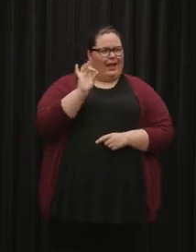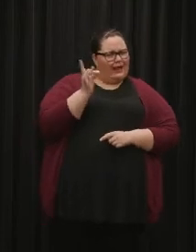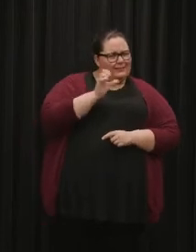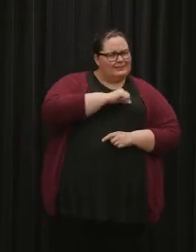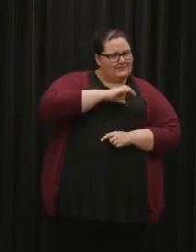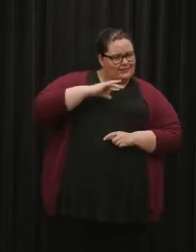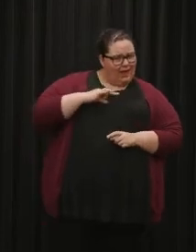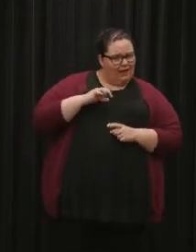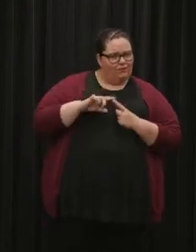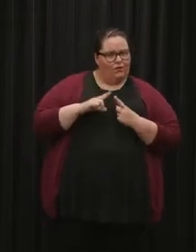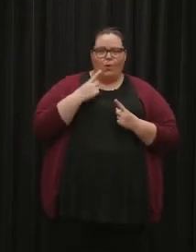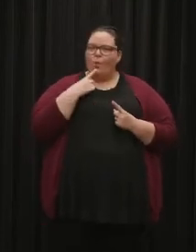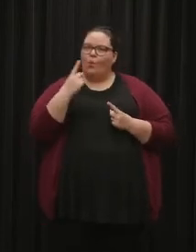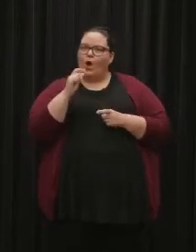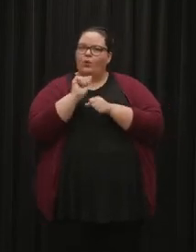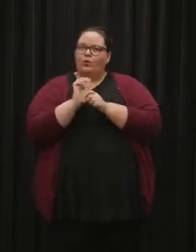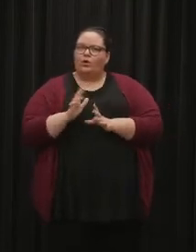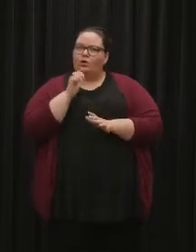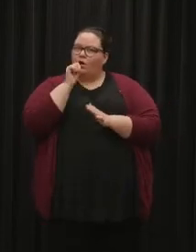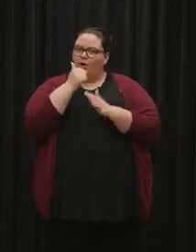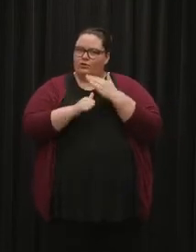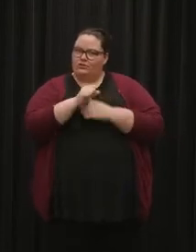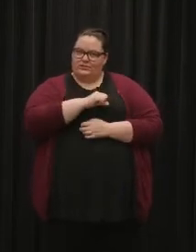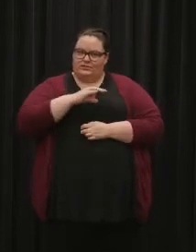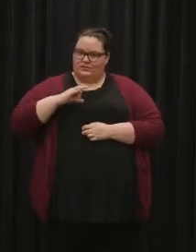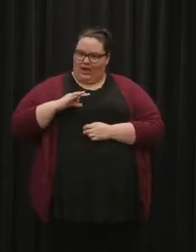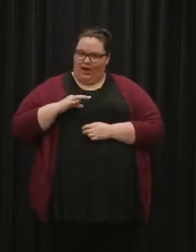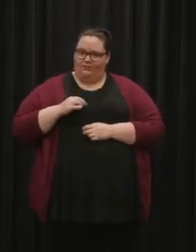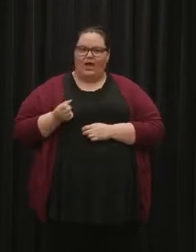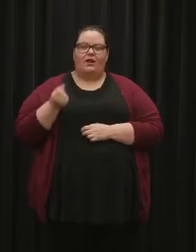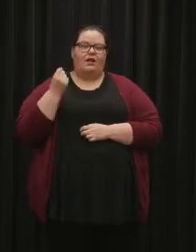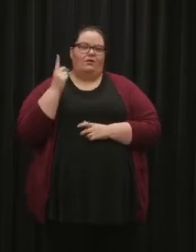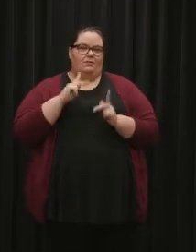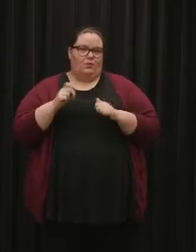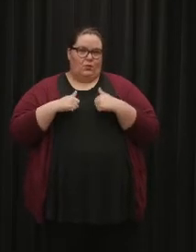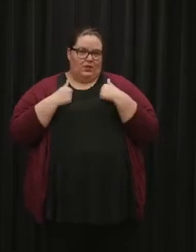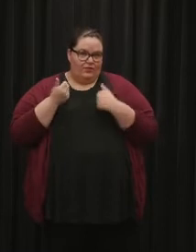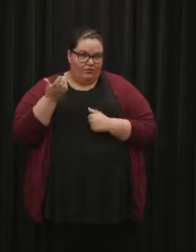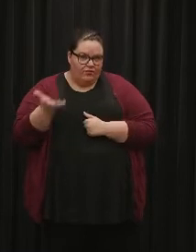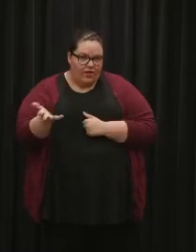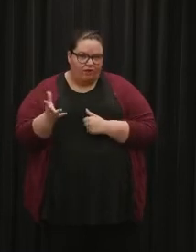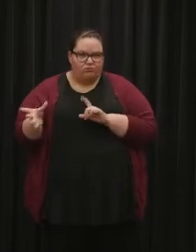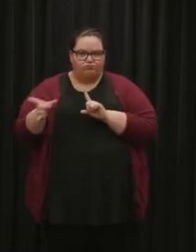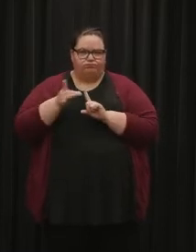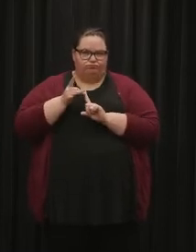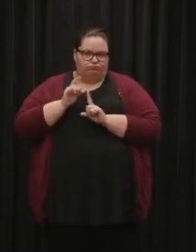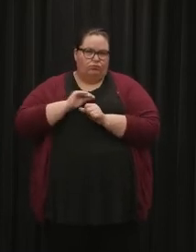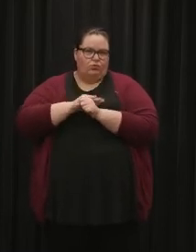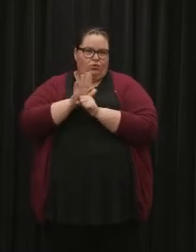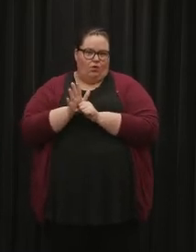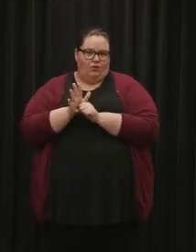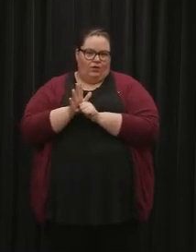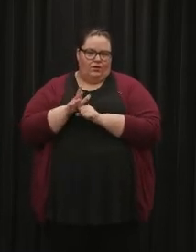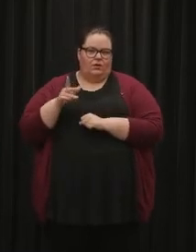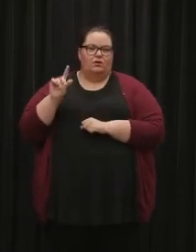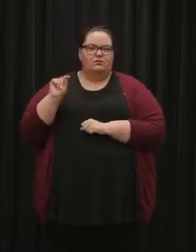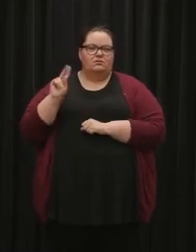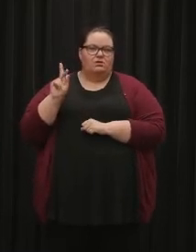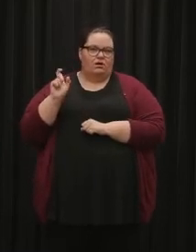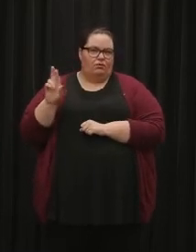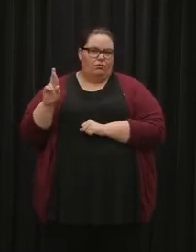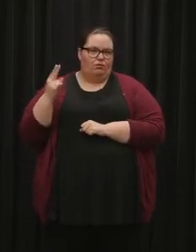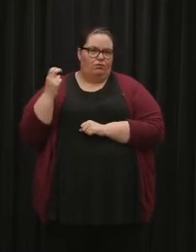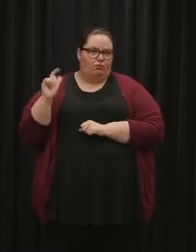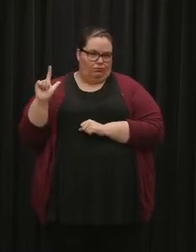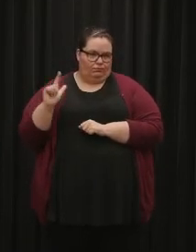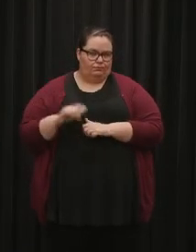11 residents. Vendredi dernier, le cabinet. Last Friday, Cabinet approved Public Health